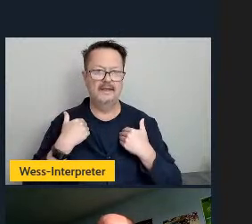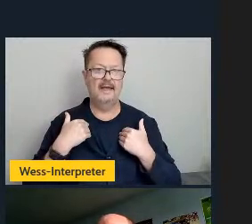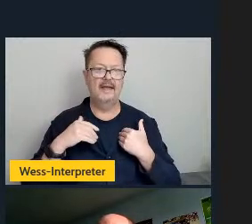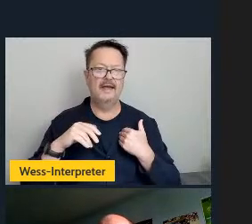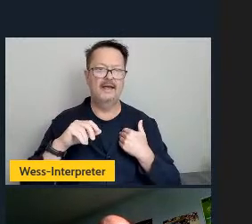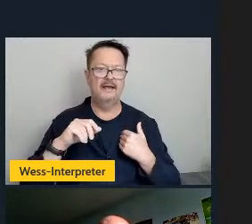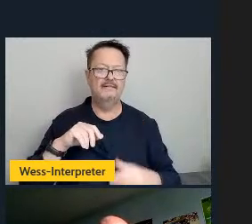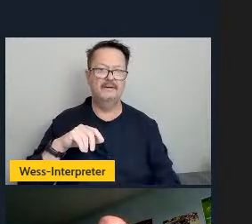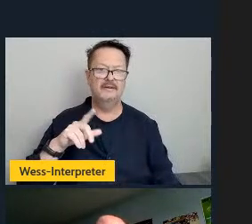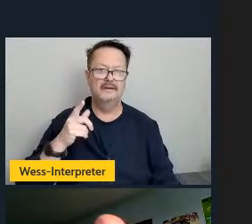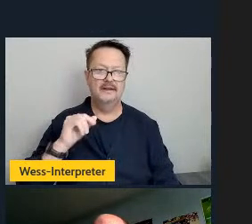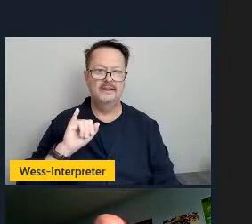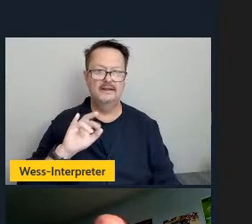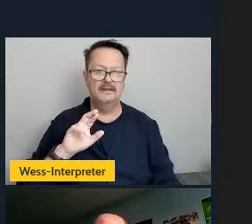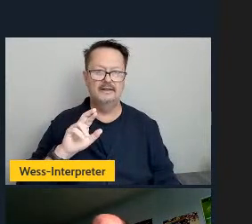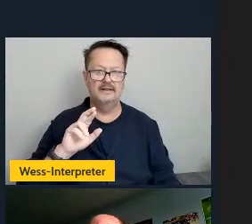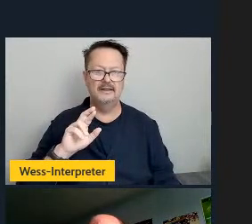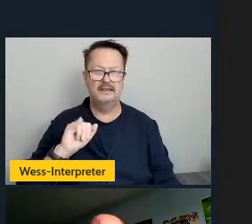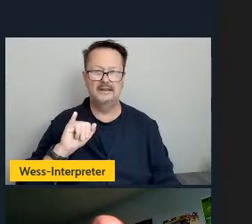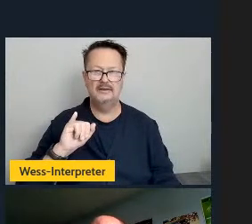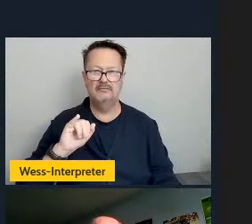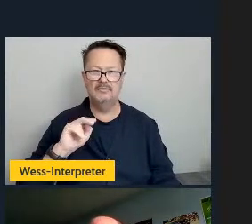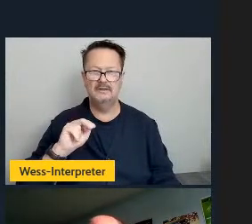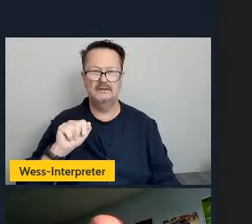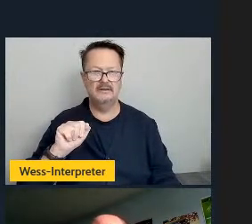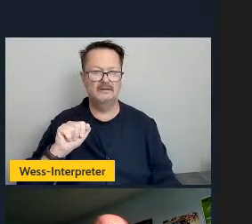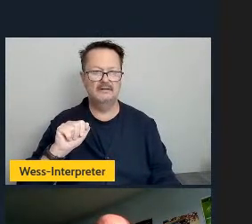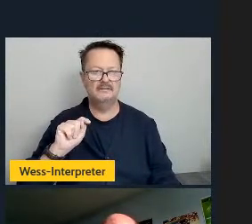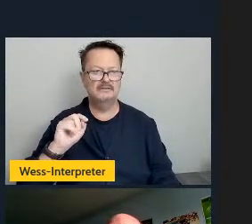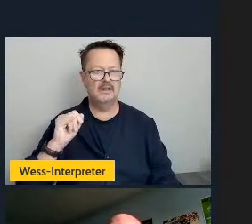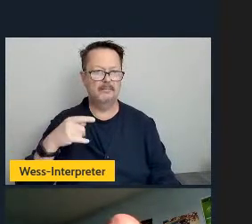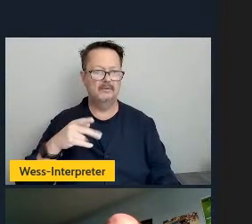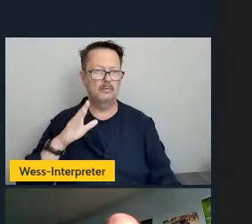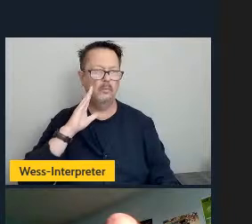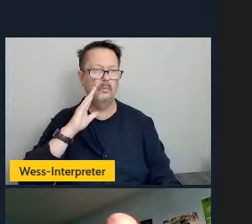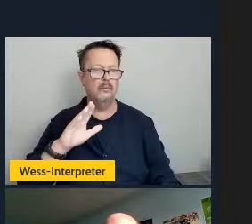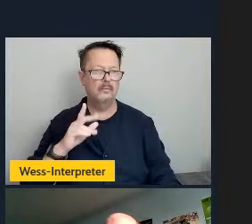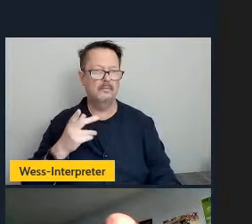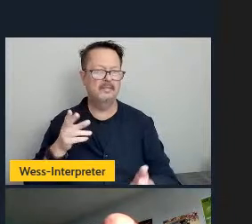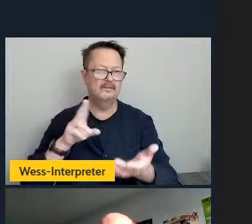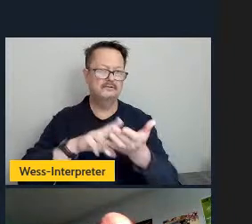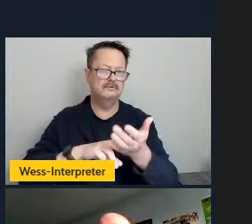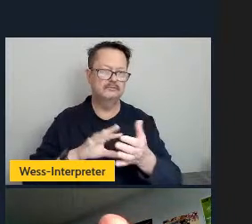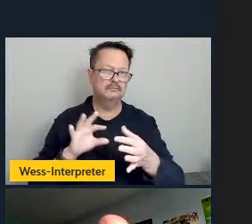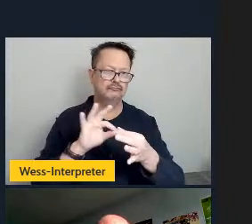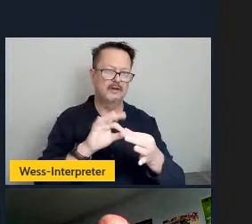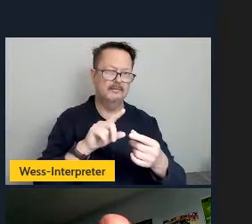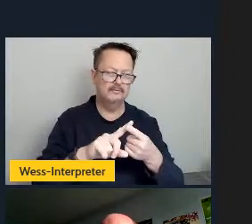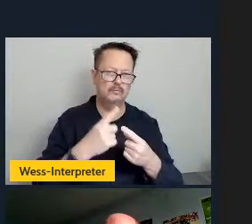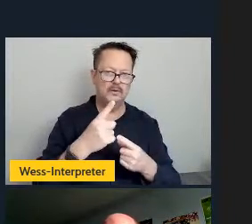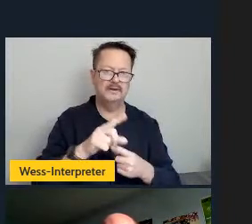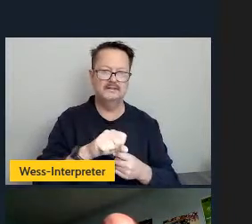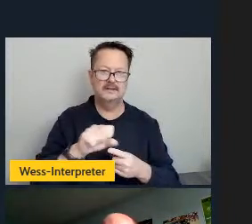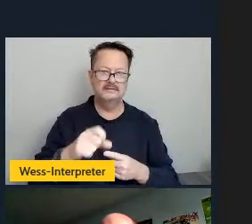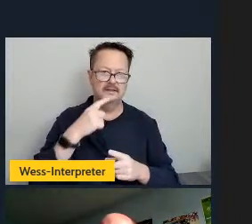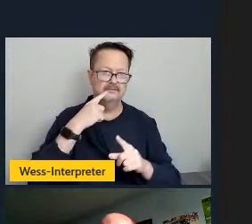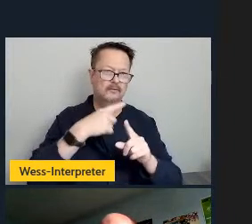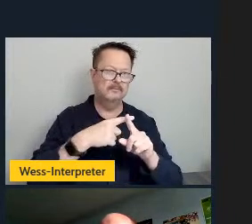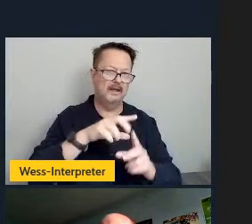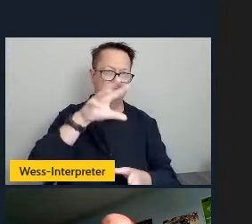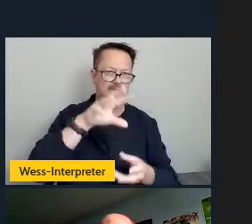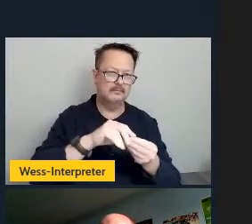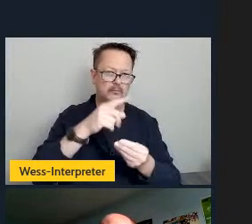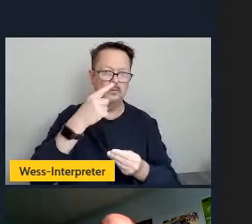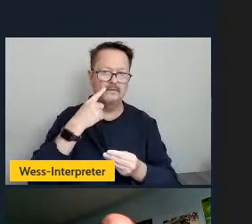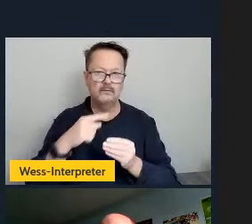to. Our outputs are two SNS topics, one for positive sums, one